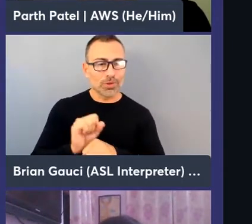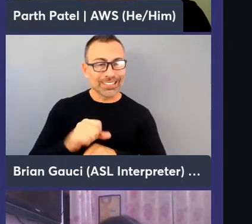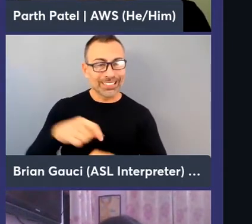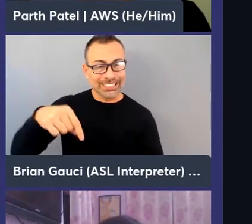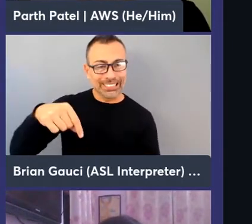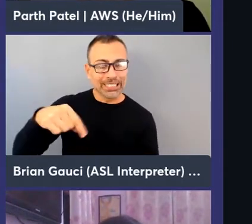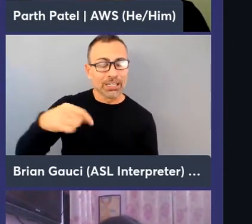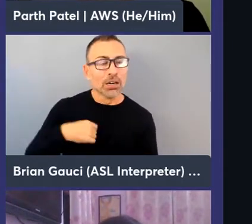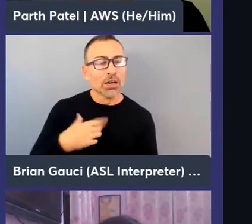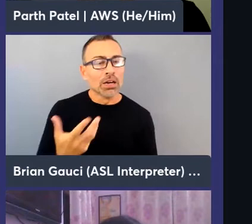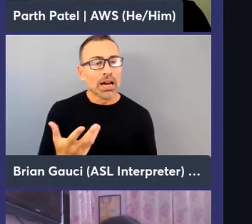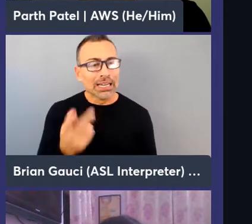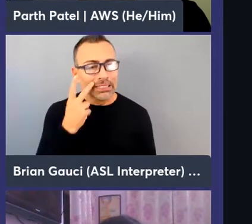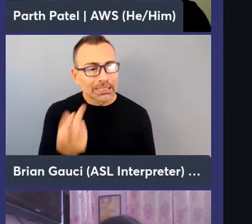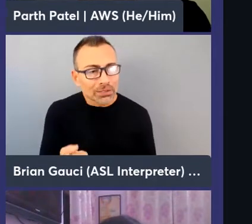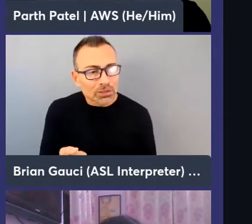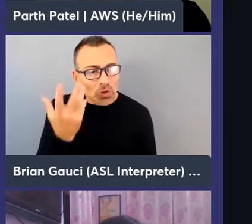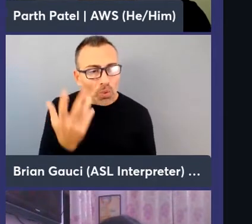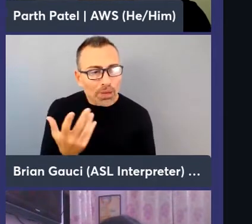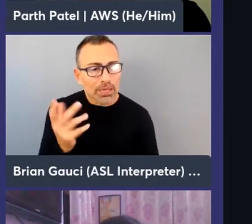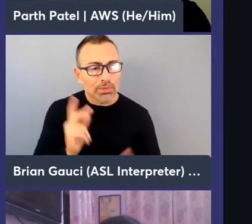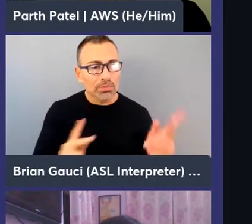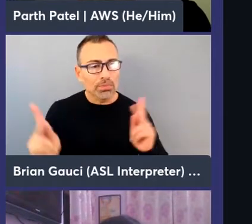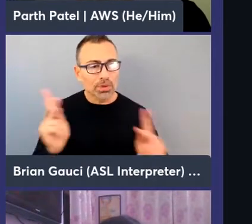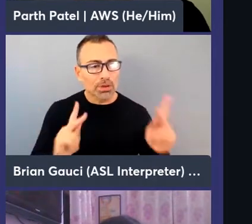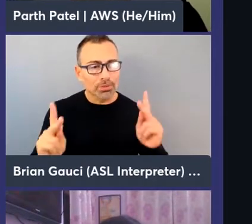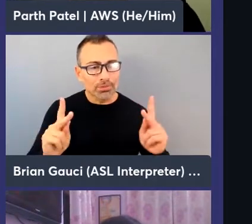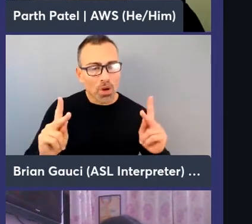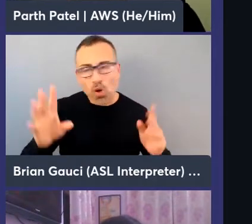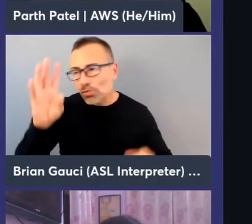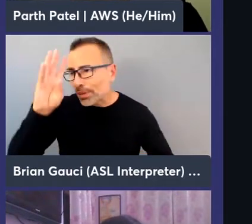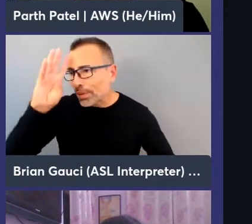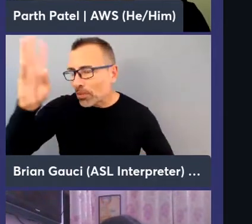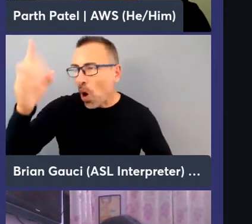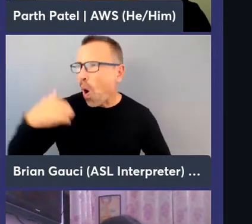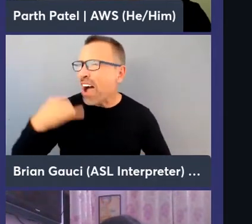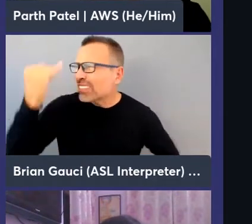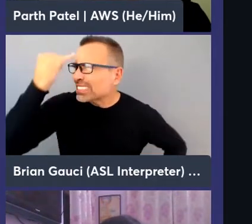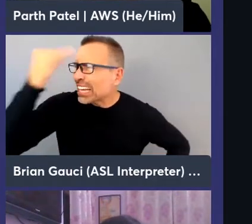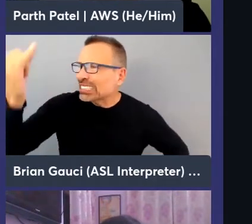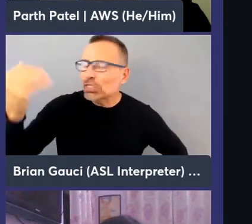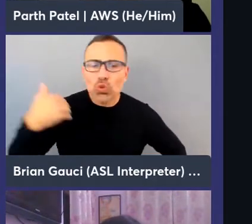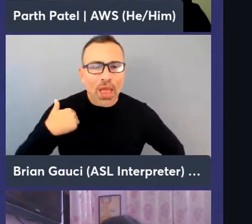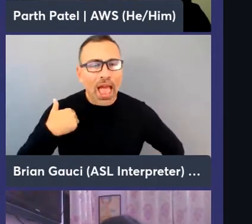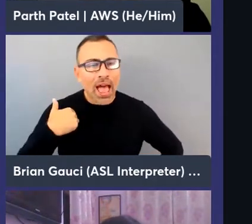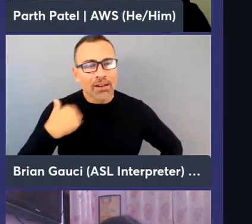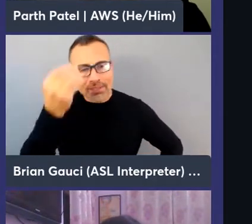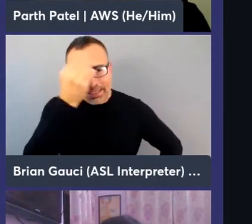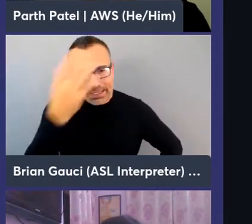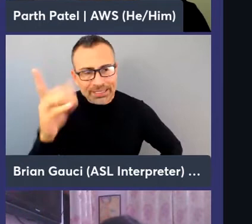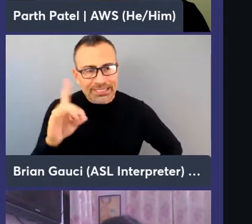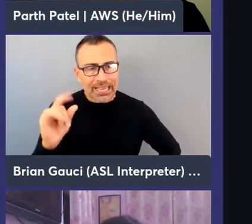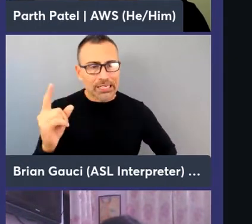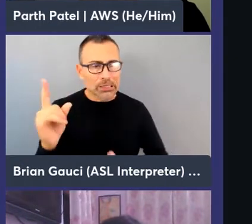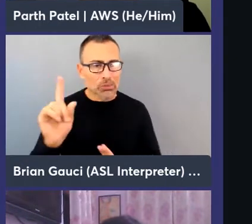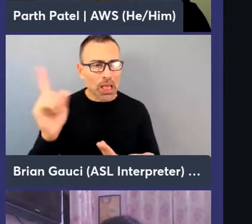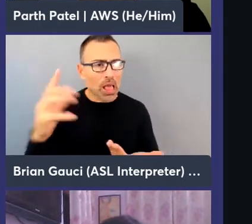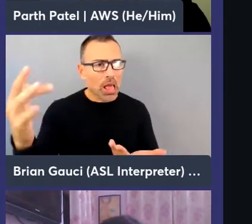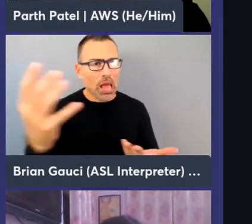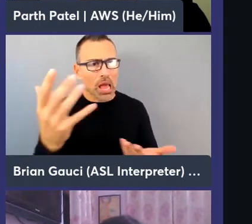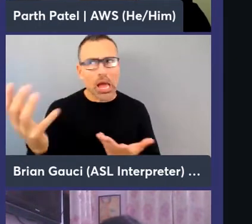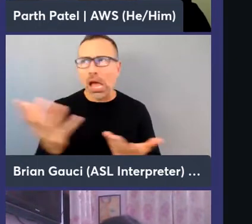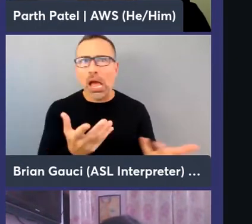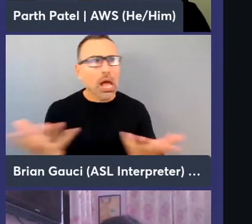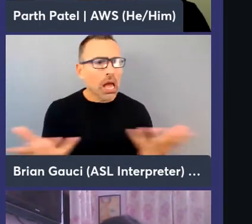I see that so many people is coming up with, oh, I have this idea, do we have this data? And then we realize that